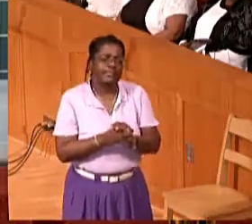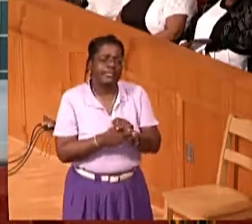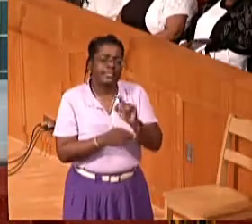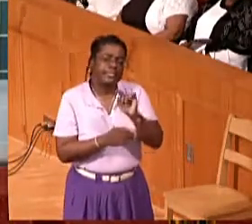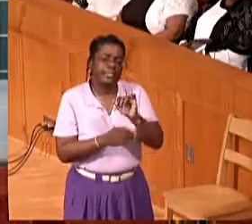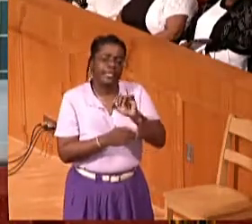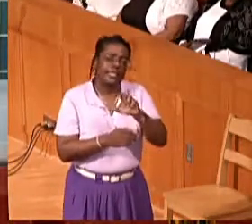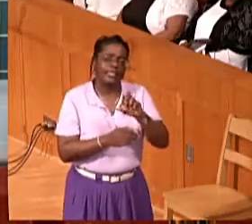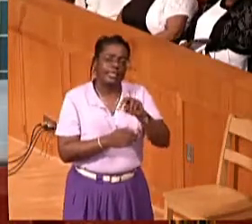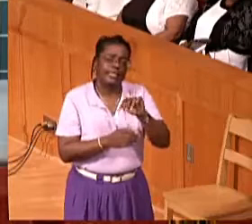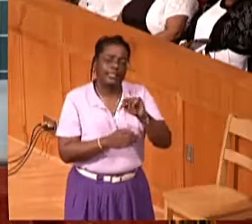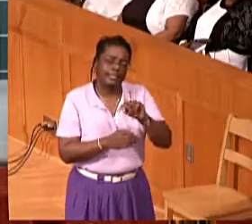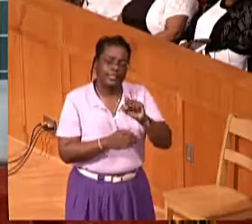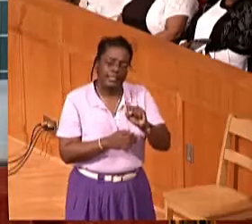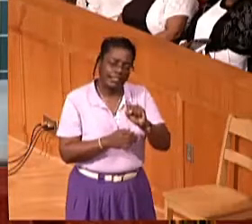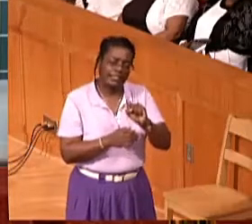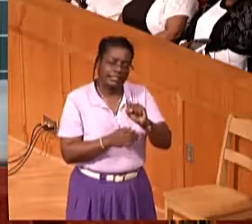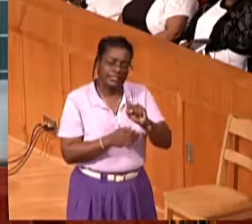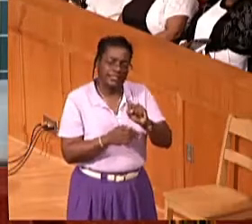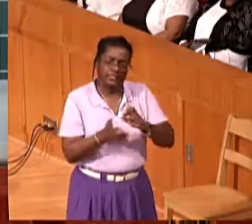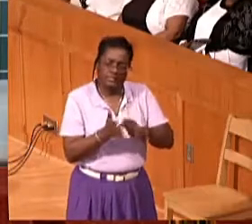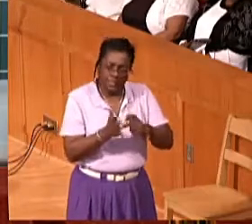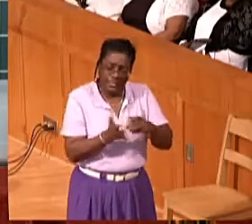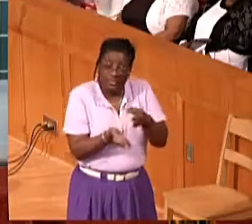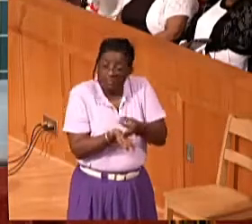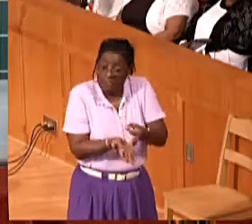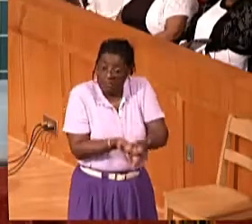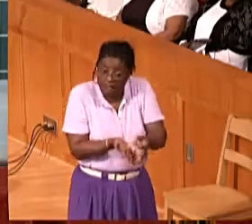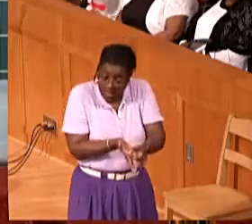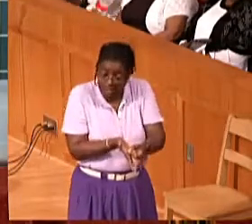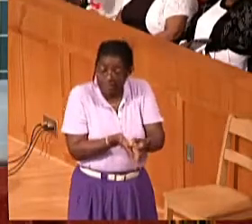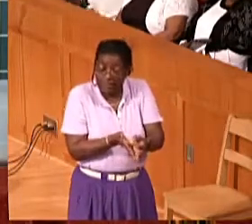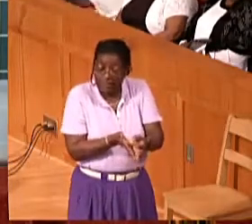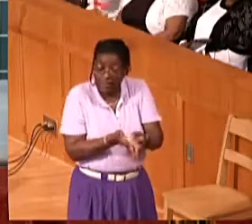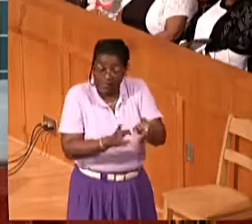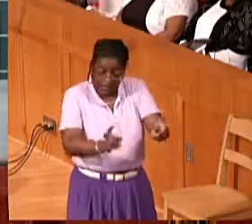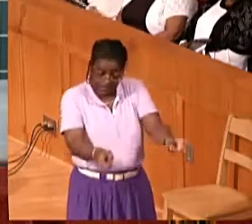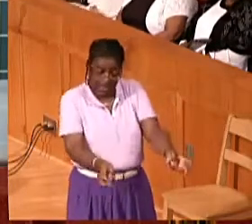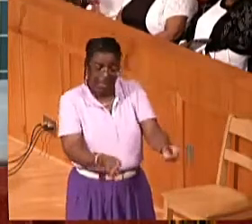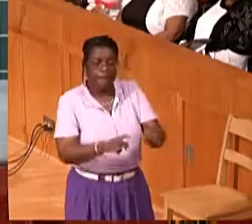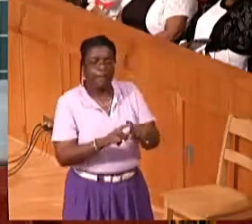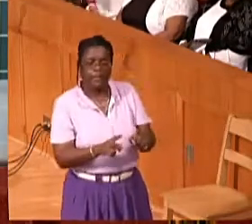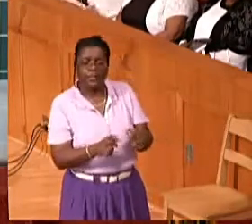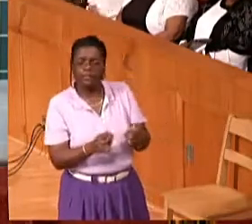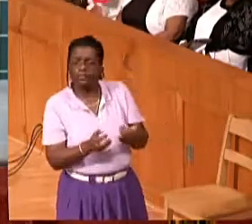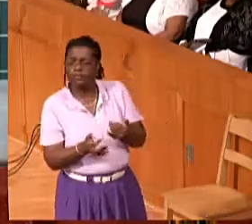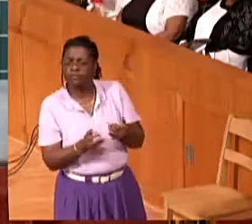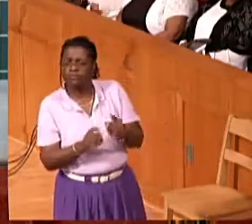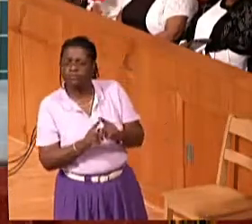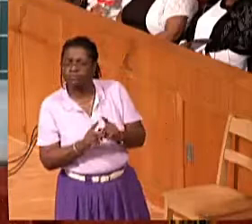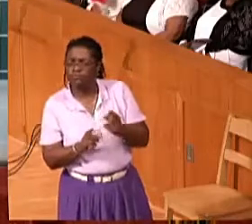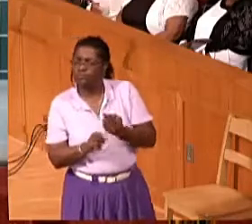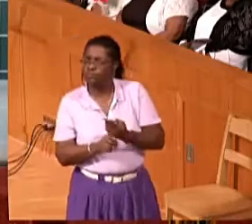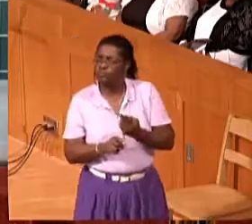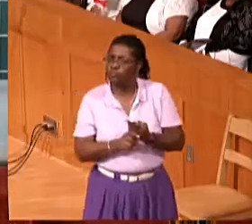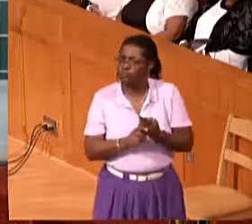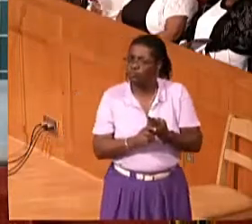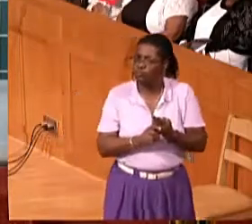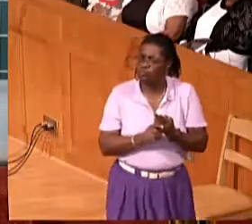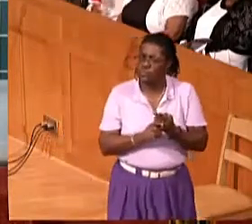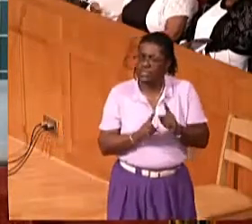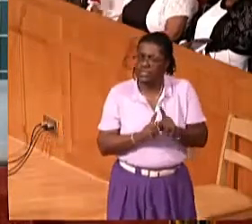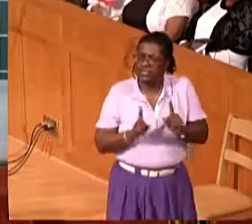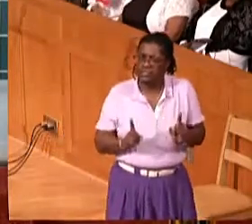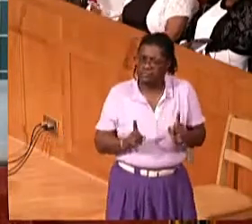describe what I want you to understand in here today. Because too many folk, somebody gonna help me here. Too